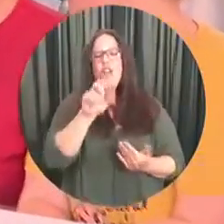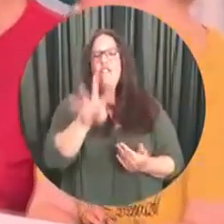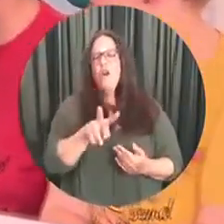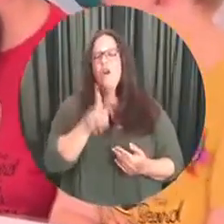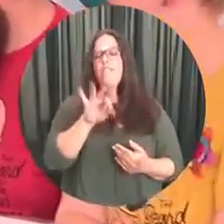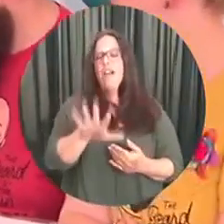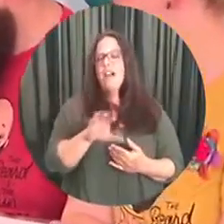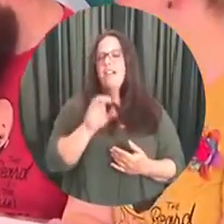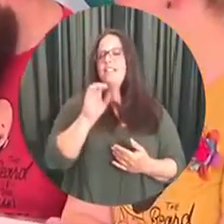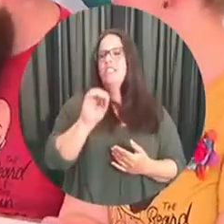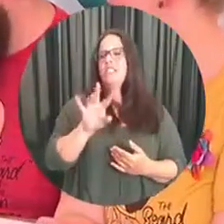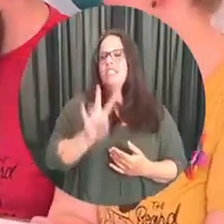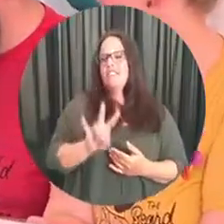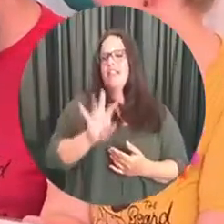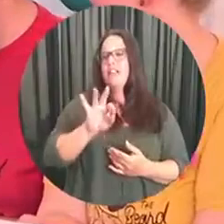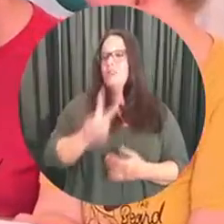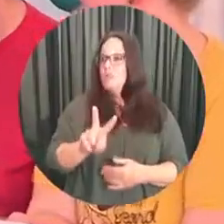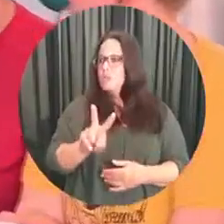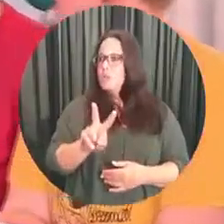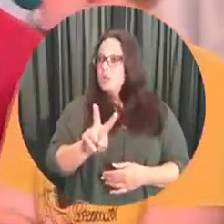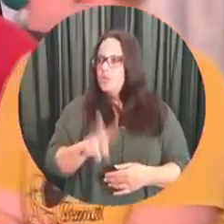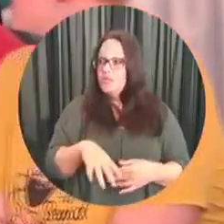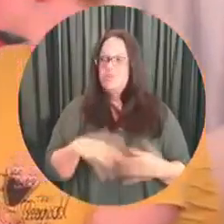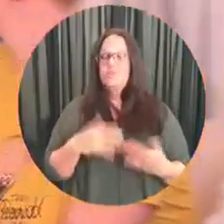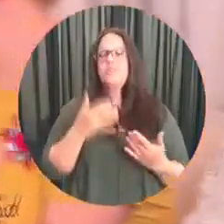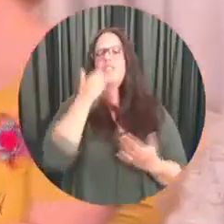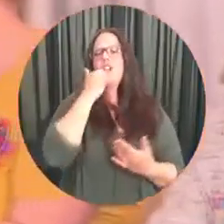304-295-0792, and Miss Michelle,